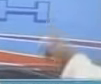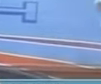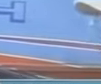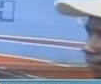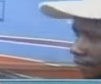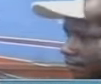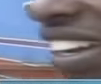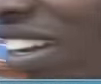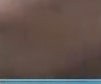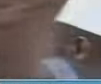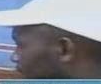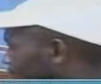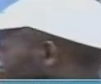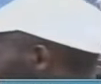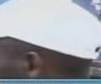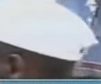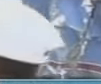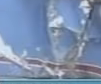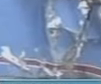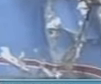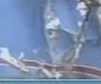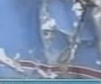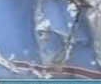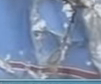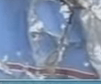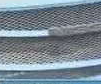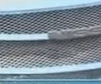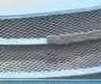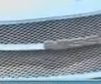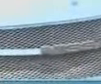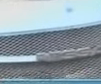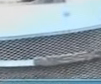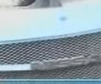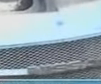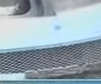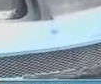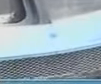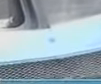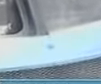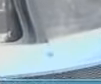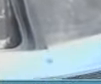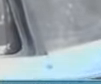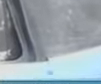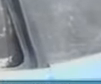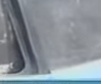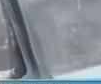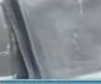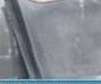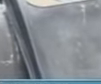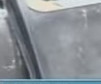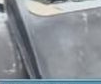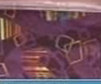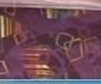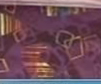of them seriously. The driver and conductor of the truck are among those who died on the spot. And more people were injured in yet